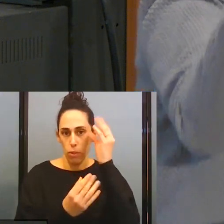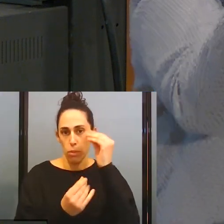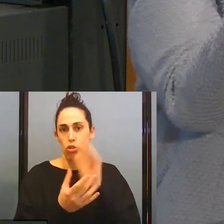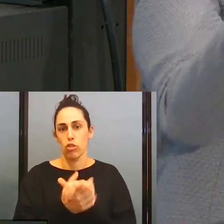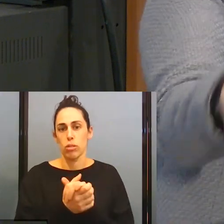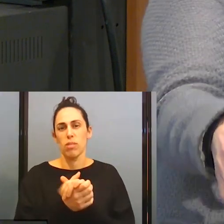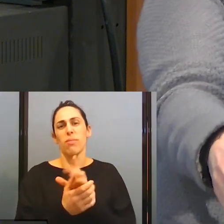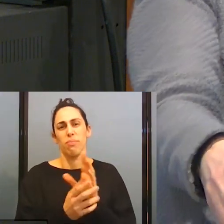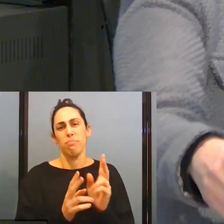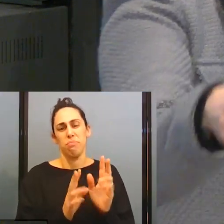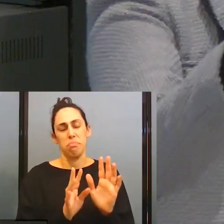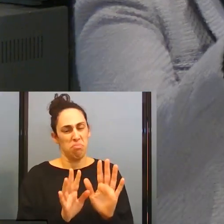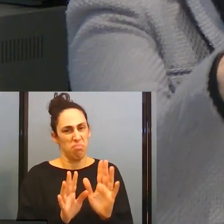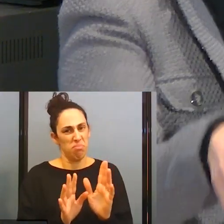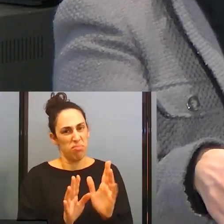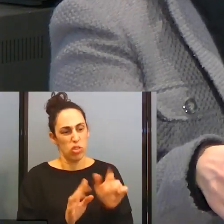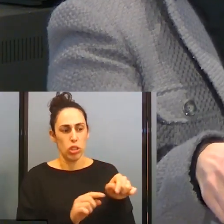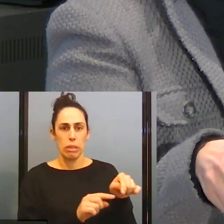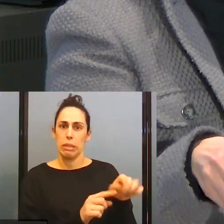Okay.